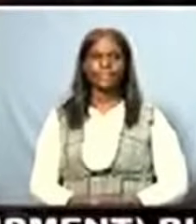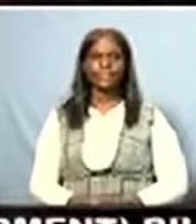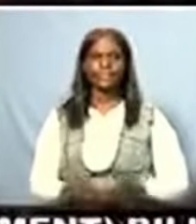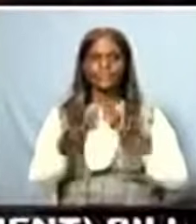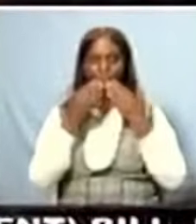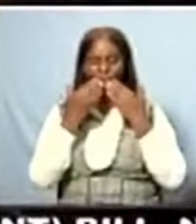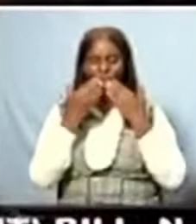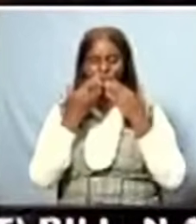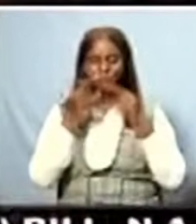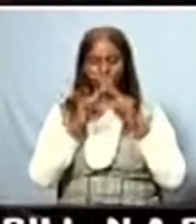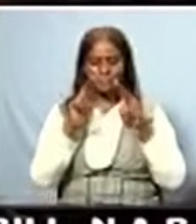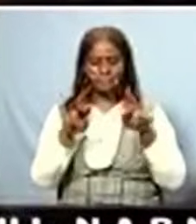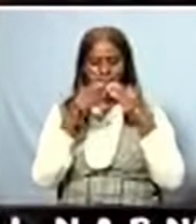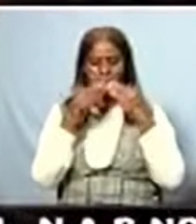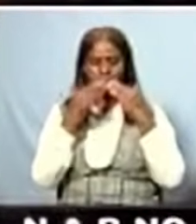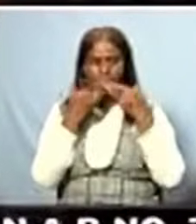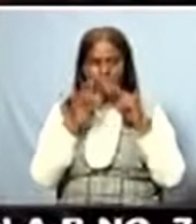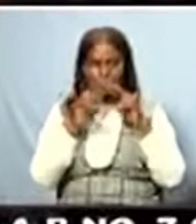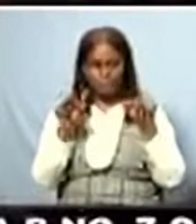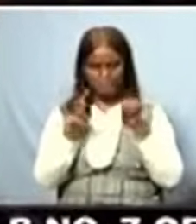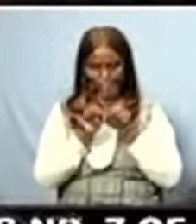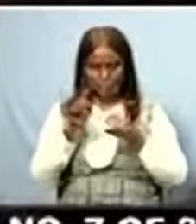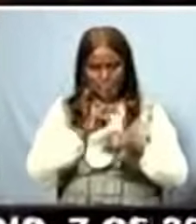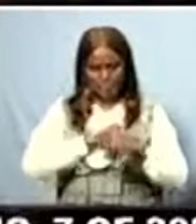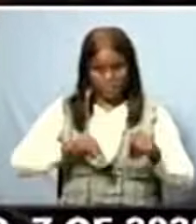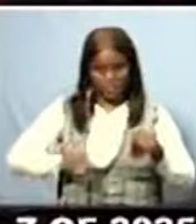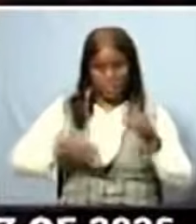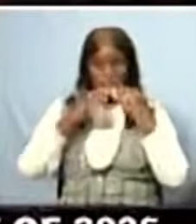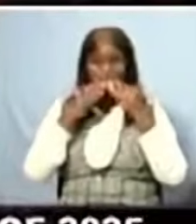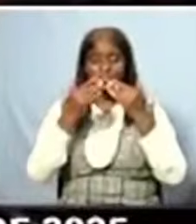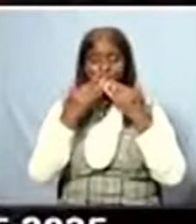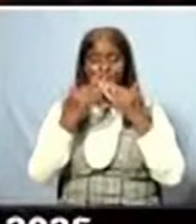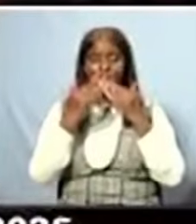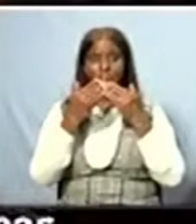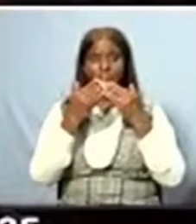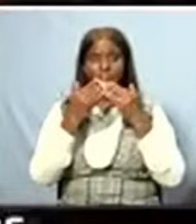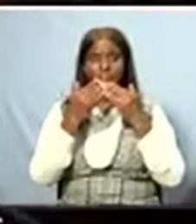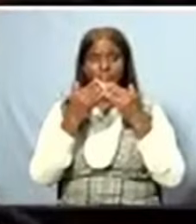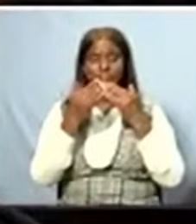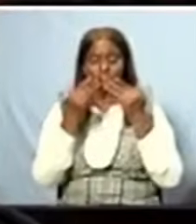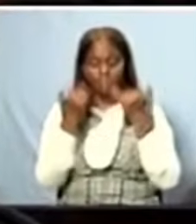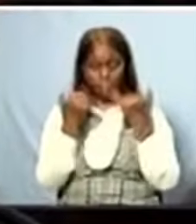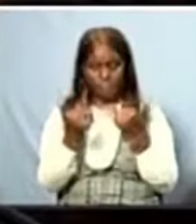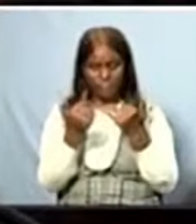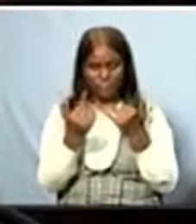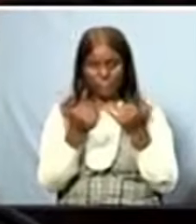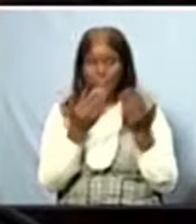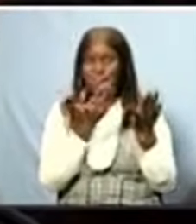Thank you, Chair. Thank you, Chair and members. The current